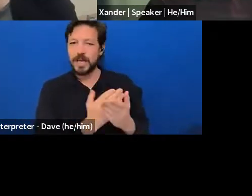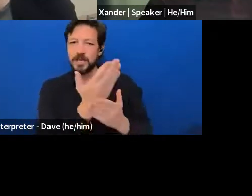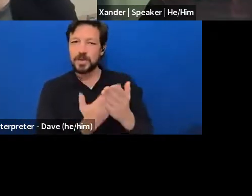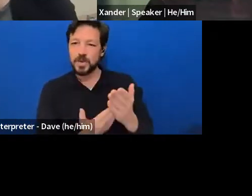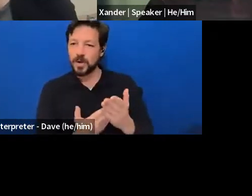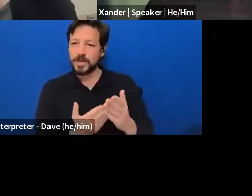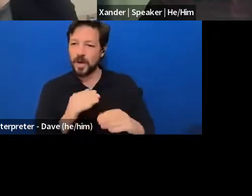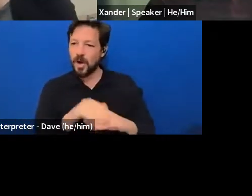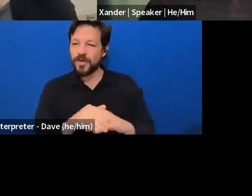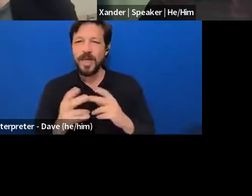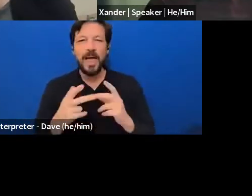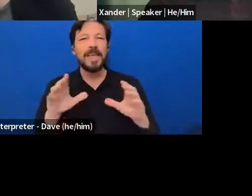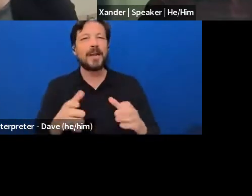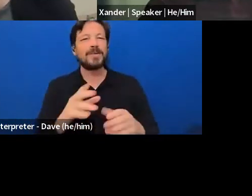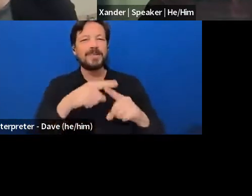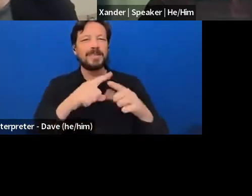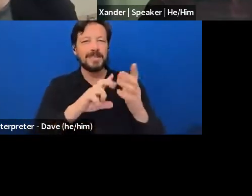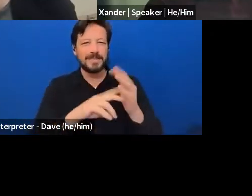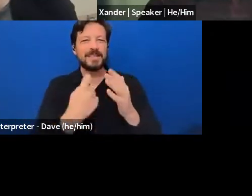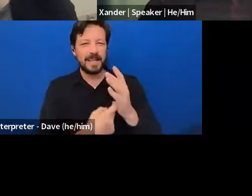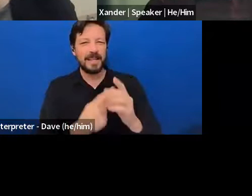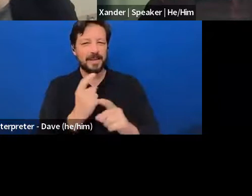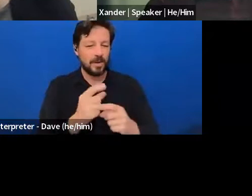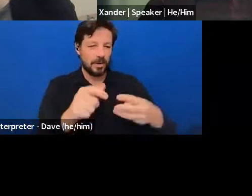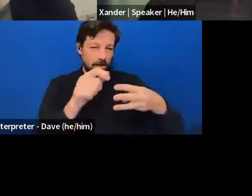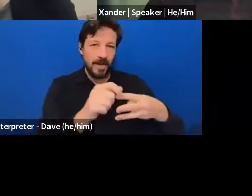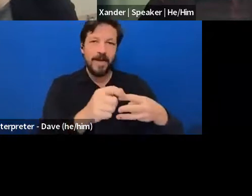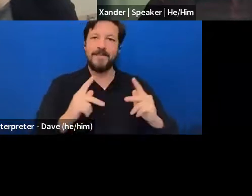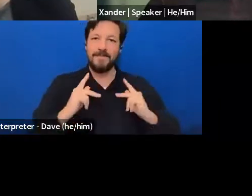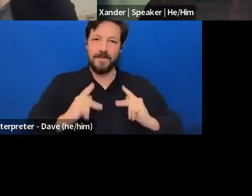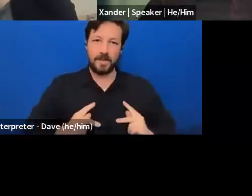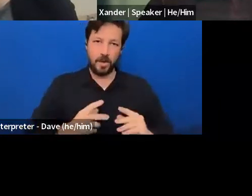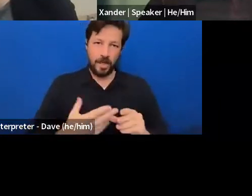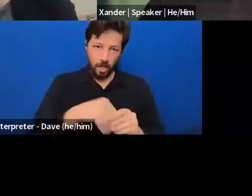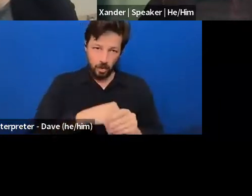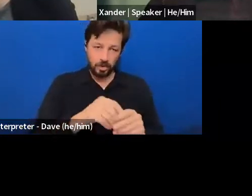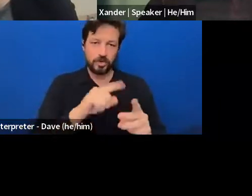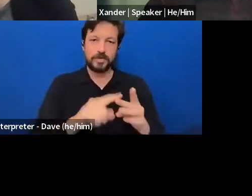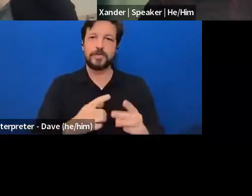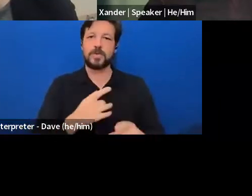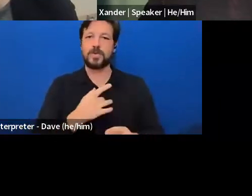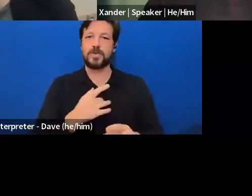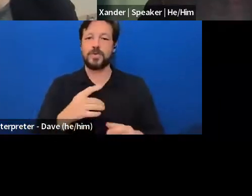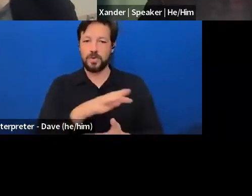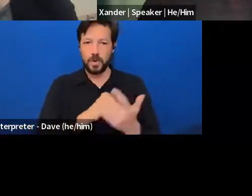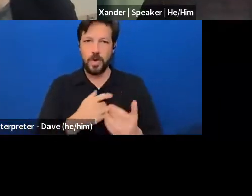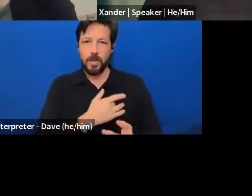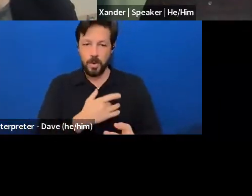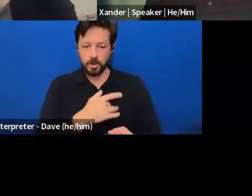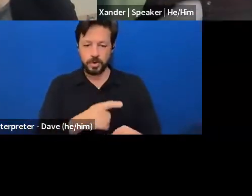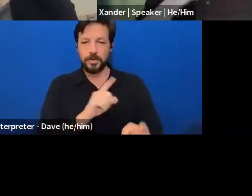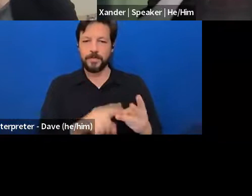to before. So physical inclusion, we'll talk about that to start with, social and emotional, and then